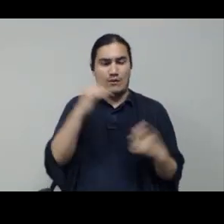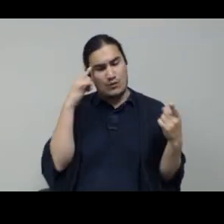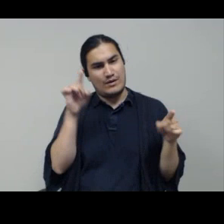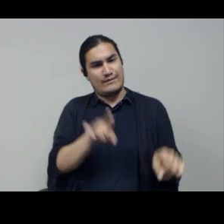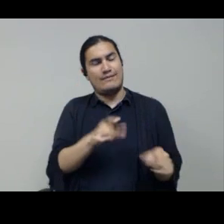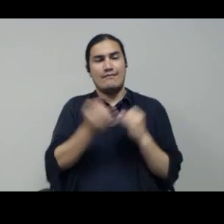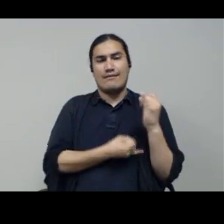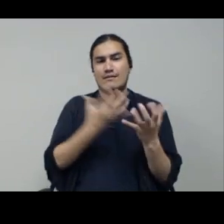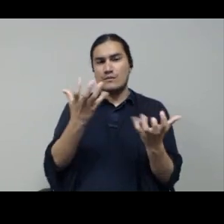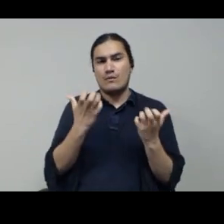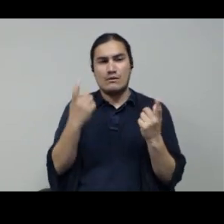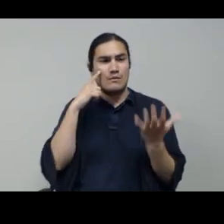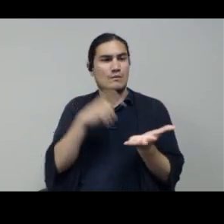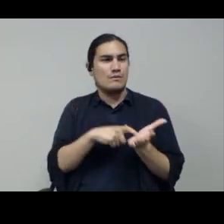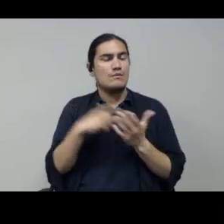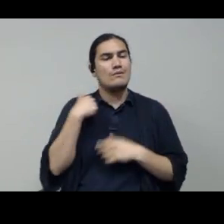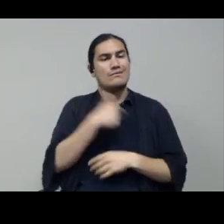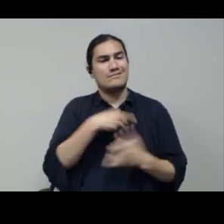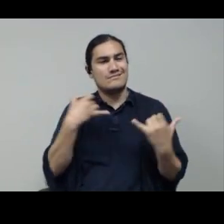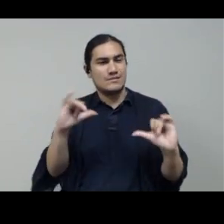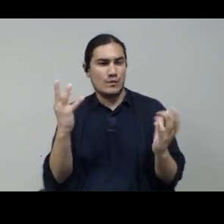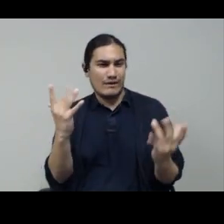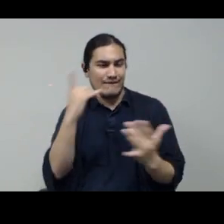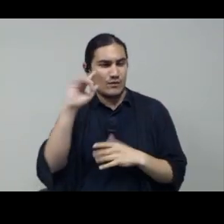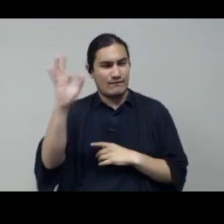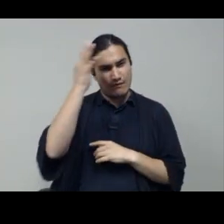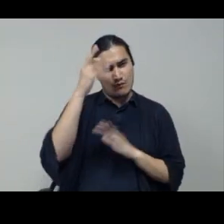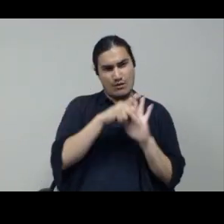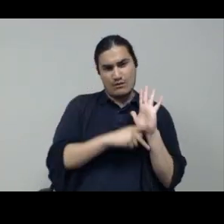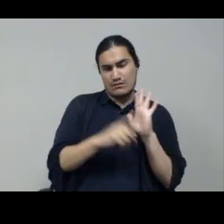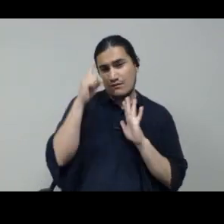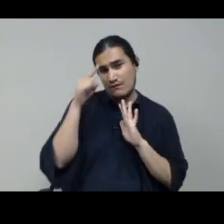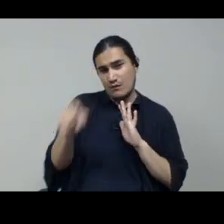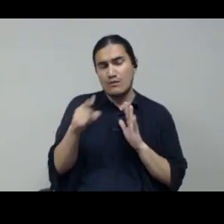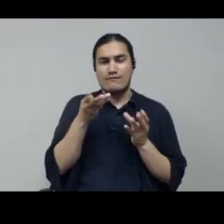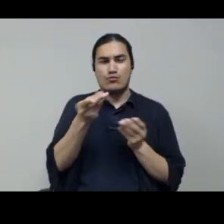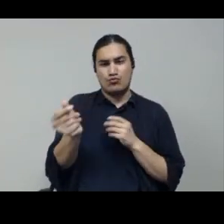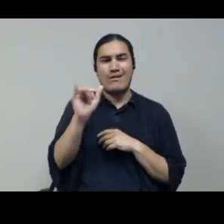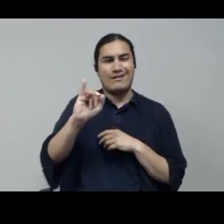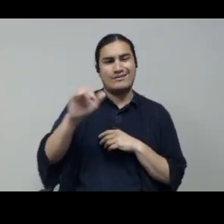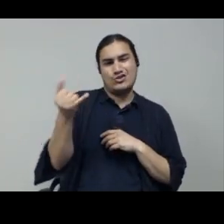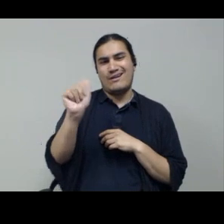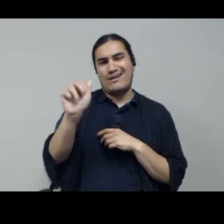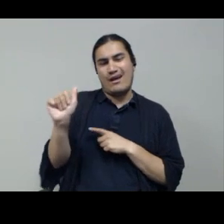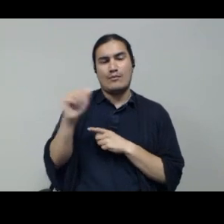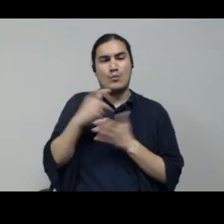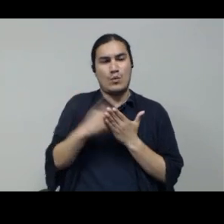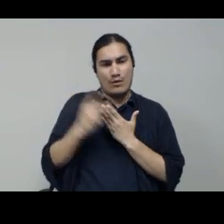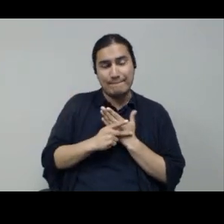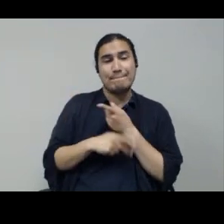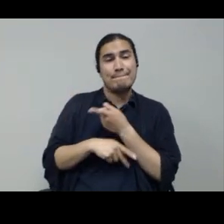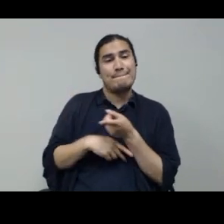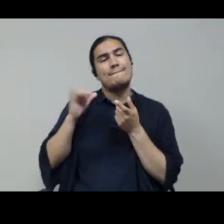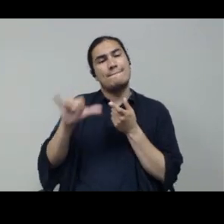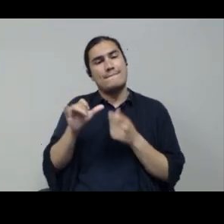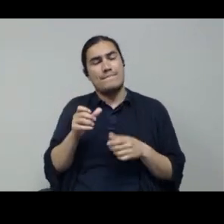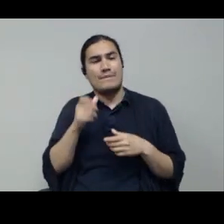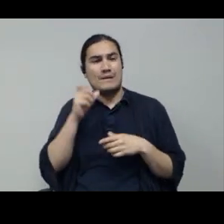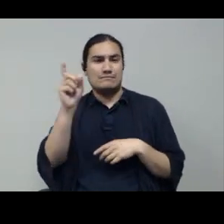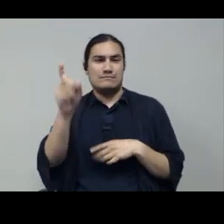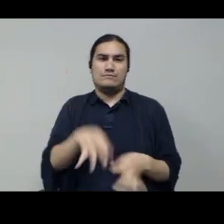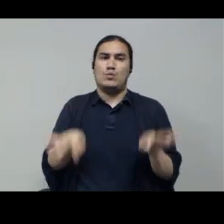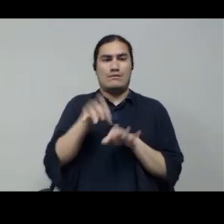I want to note that we are still waiting on the federal policy guidance for some of the IIJA programs. And this guidance is necessary to